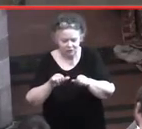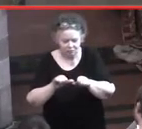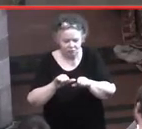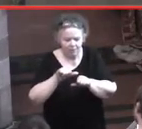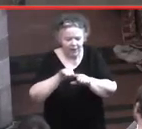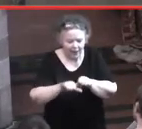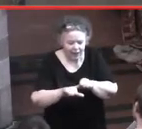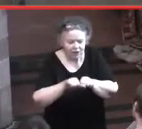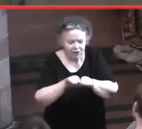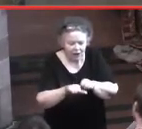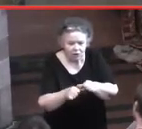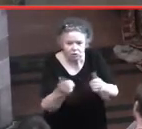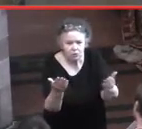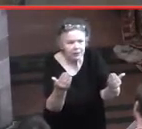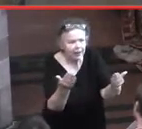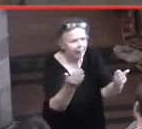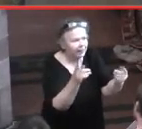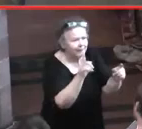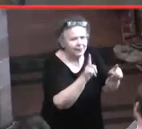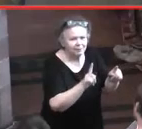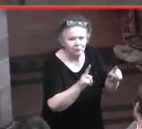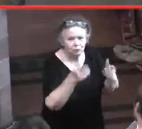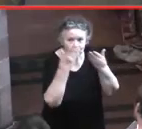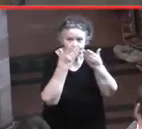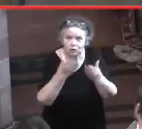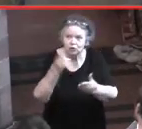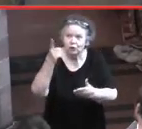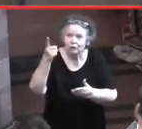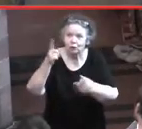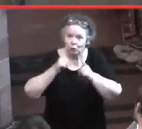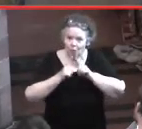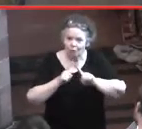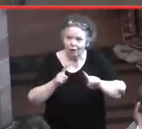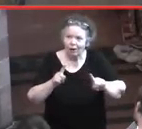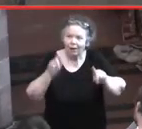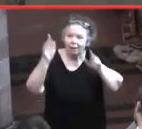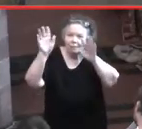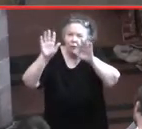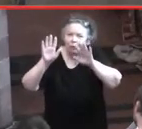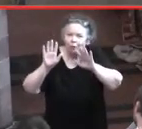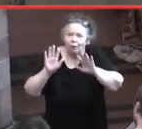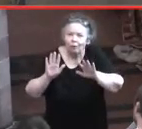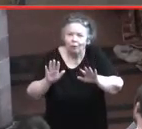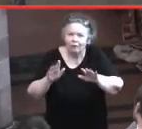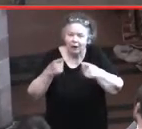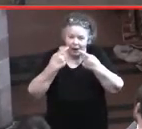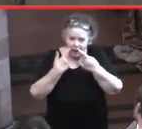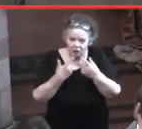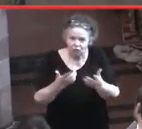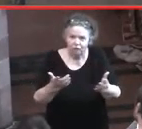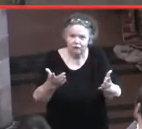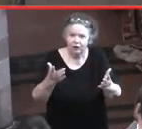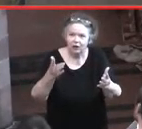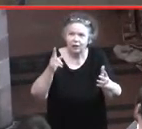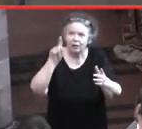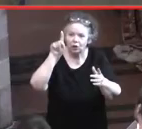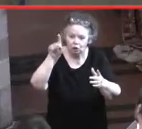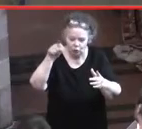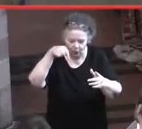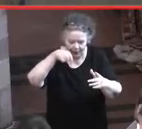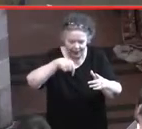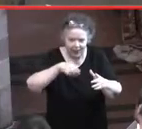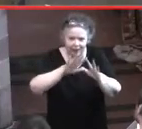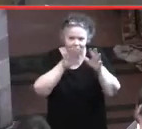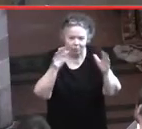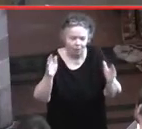age you gather a people to serve you, to proclaim your glory, and to reveal your presence in the